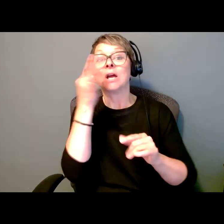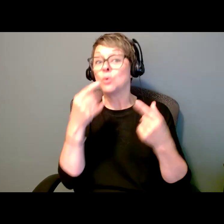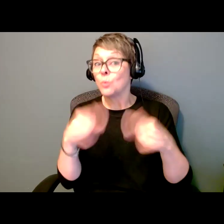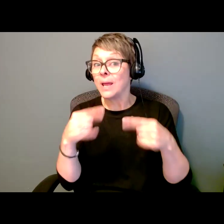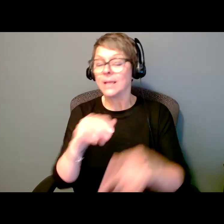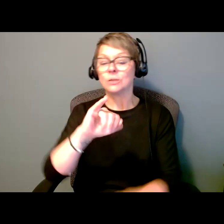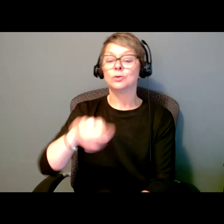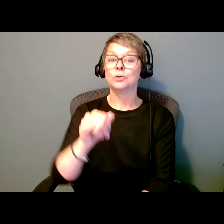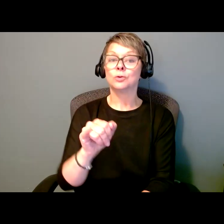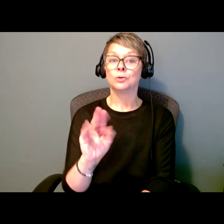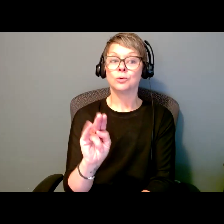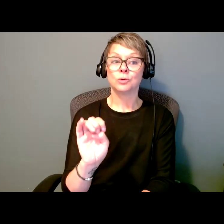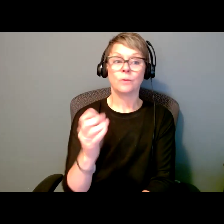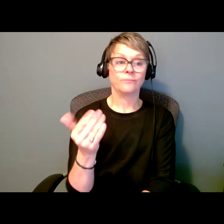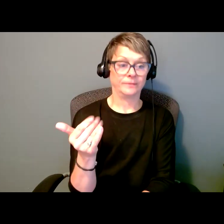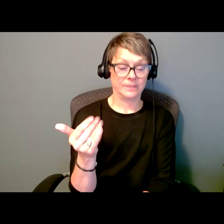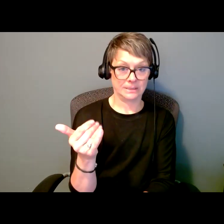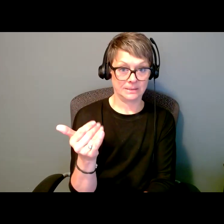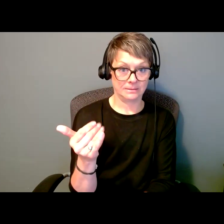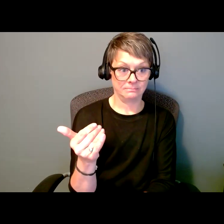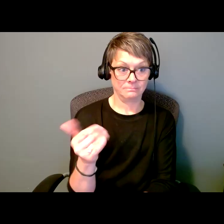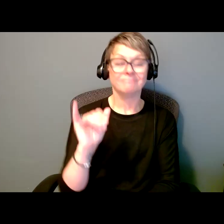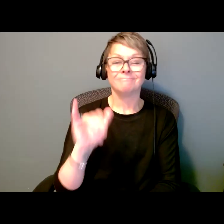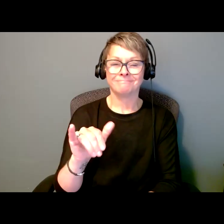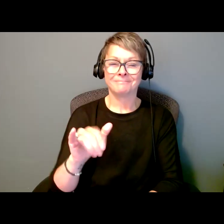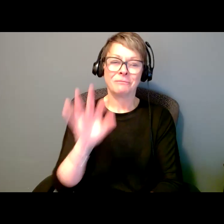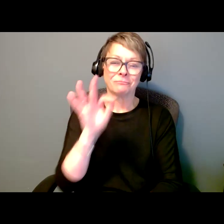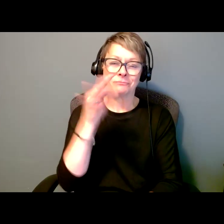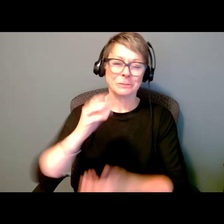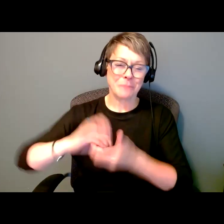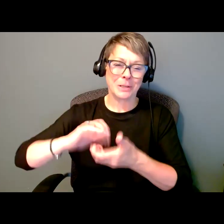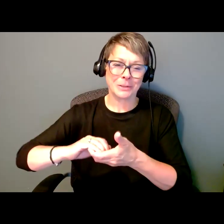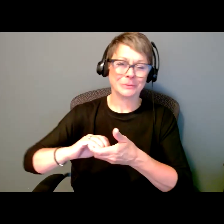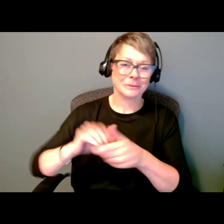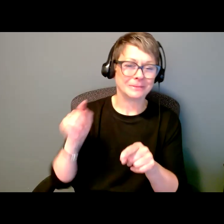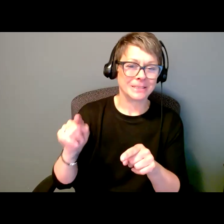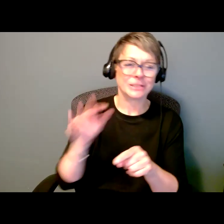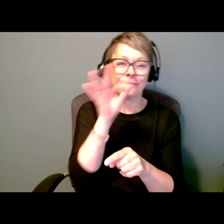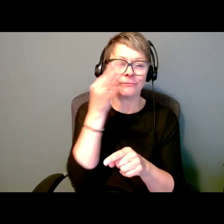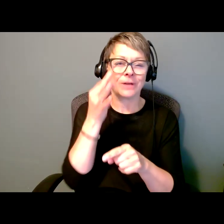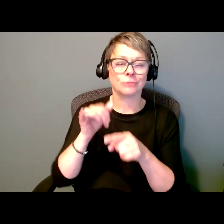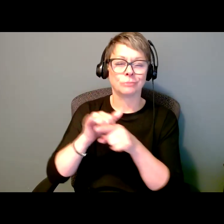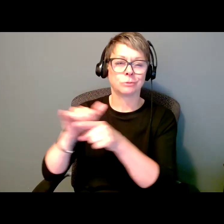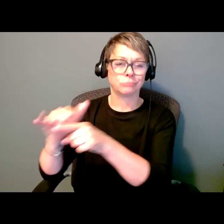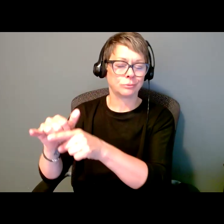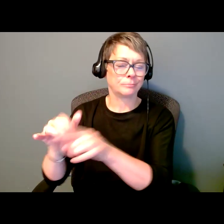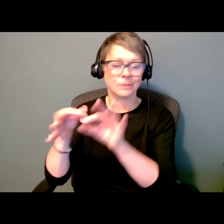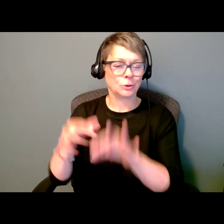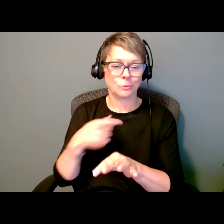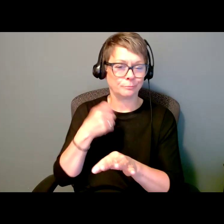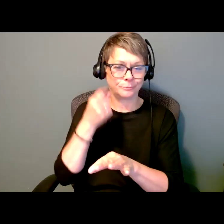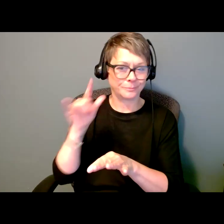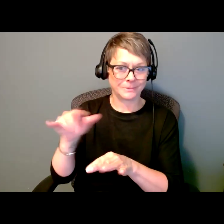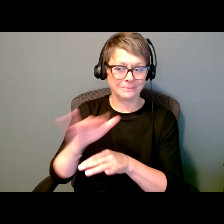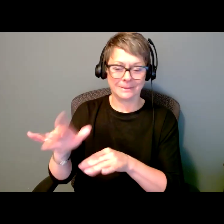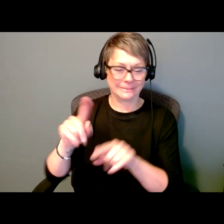June 15th. And this will be with our francophone partners, the Fédération des aînés et aînés francophones du Canada, Fédération des